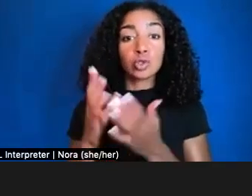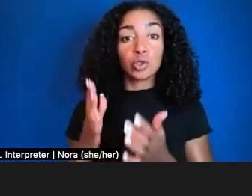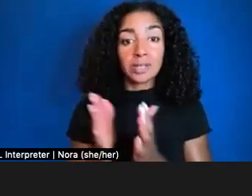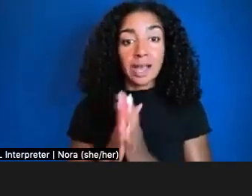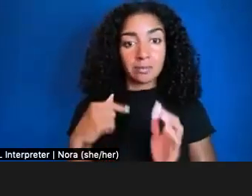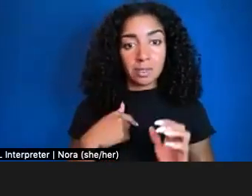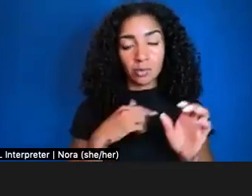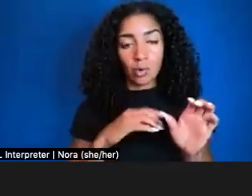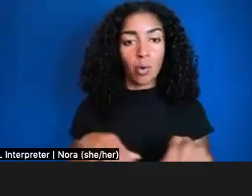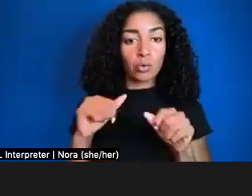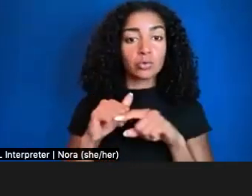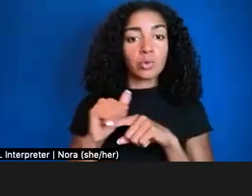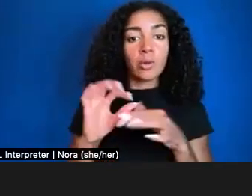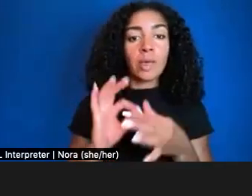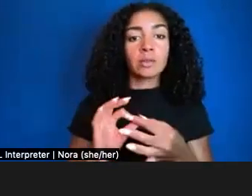my